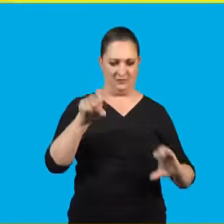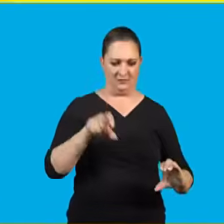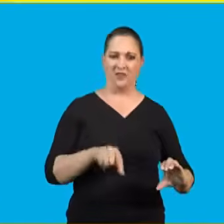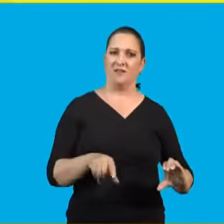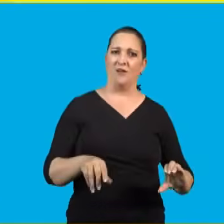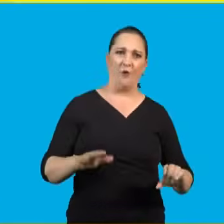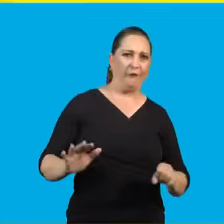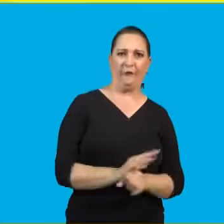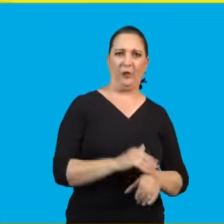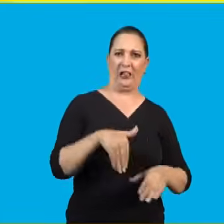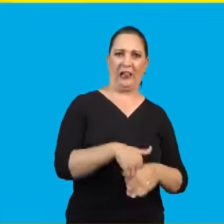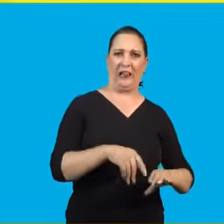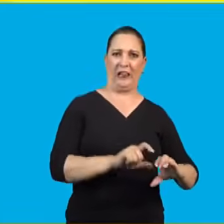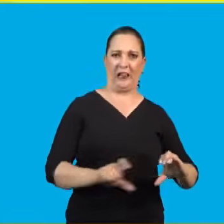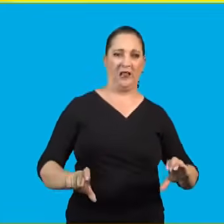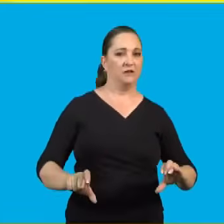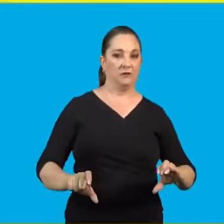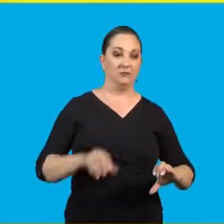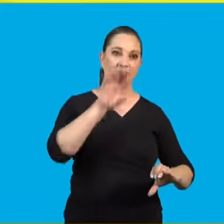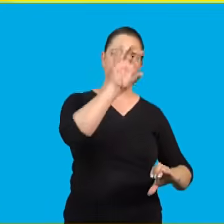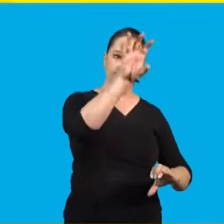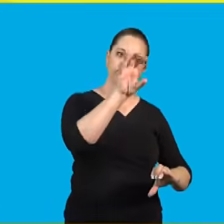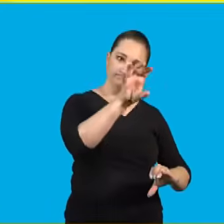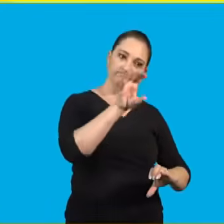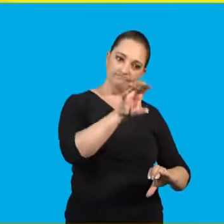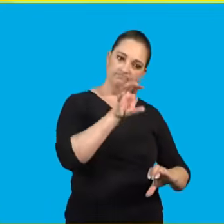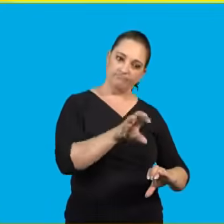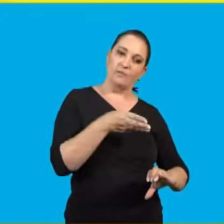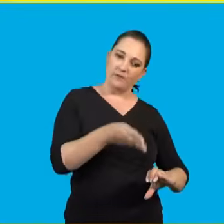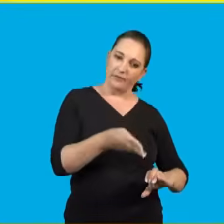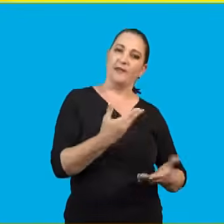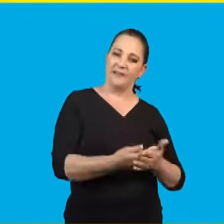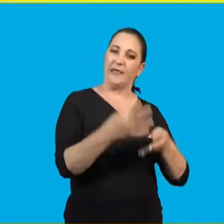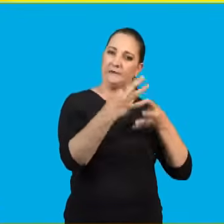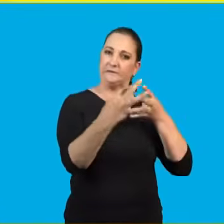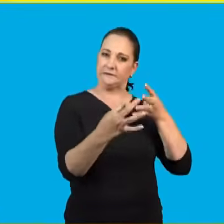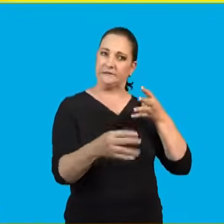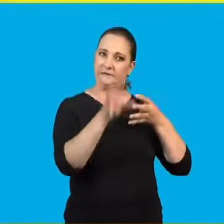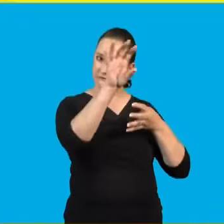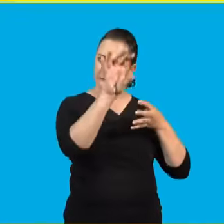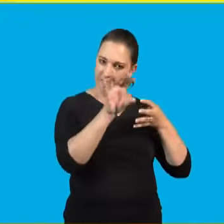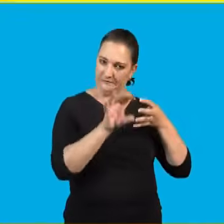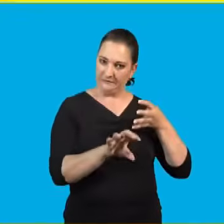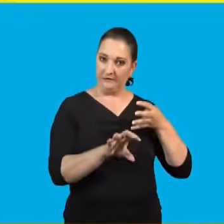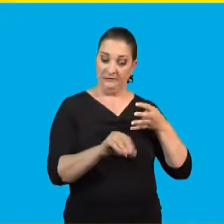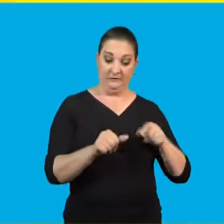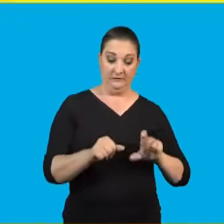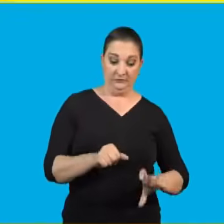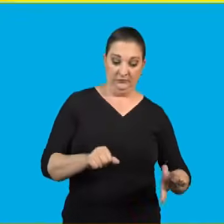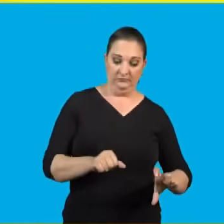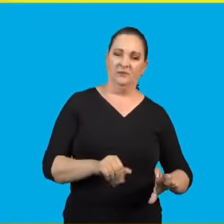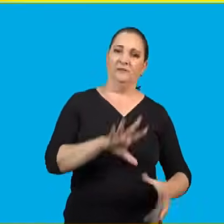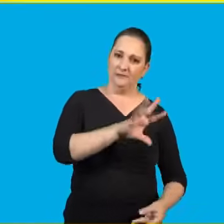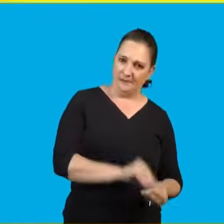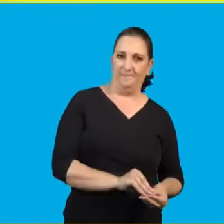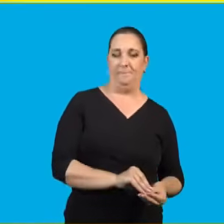essay. You will do that in your paragraphs after you've written the introduction. And then in the conclusion, you sum